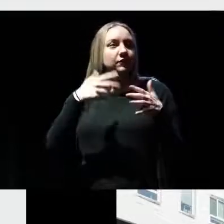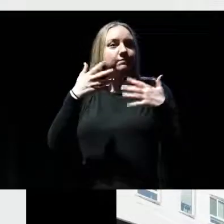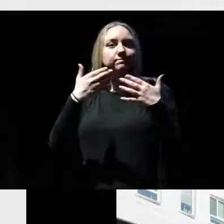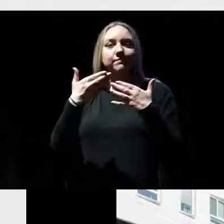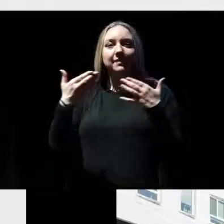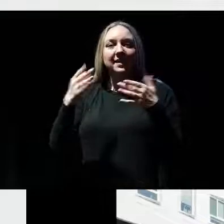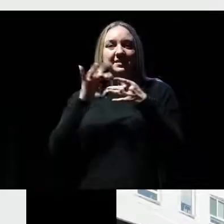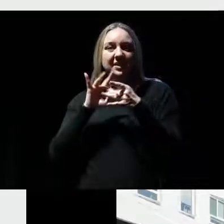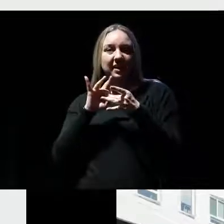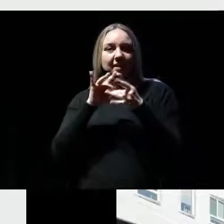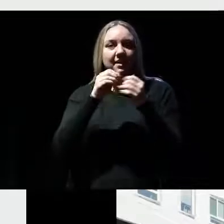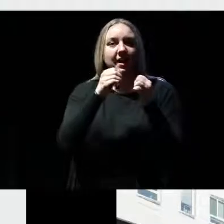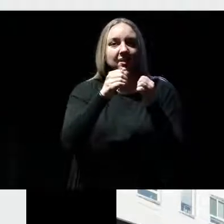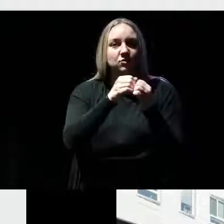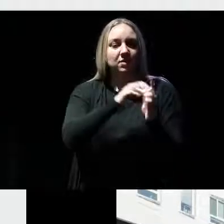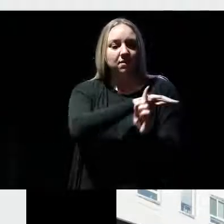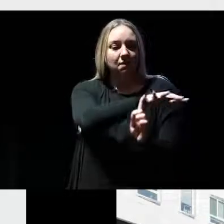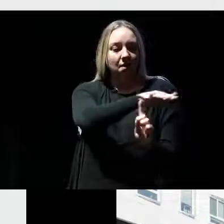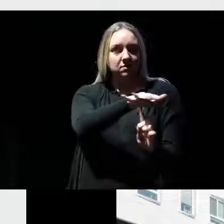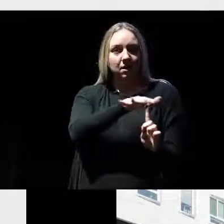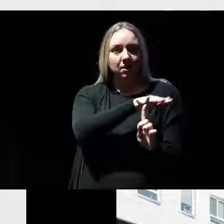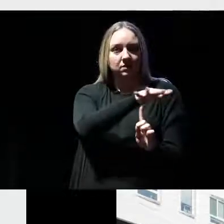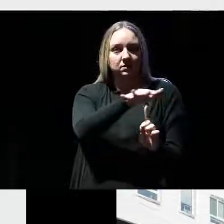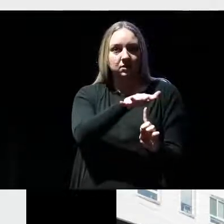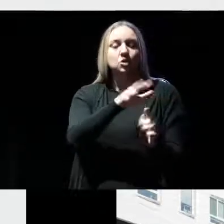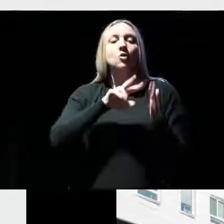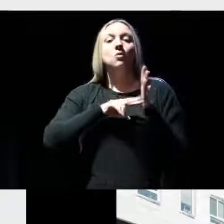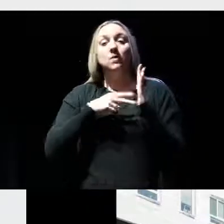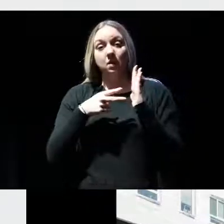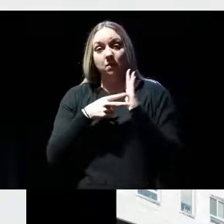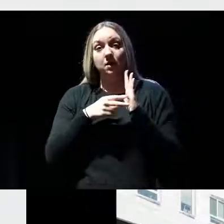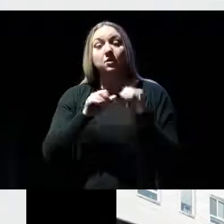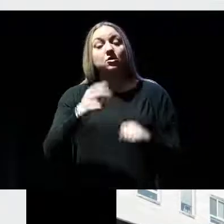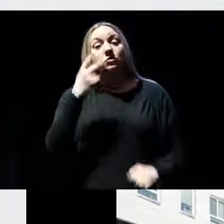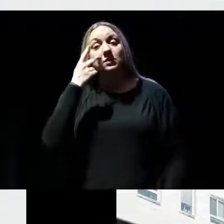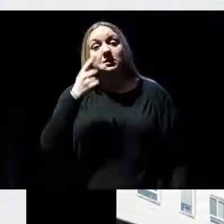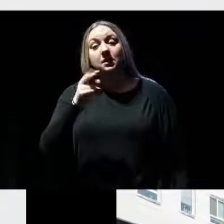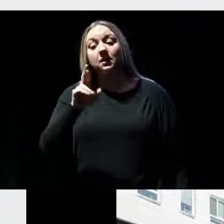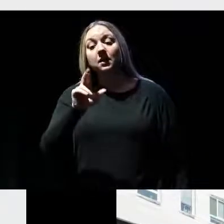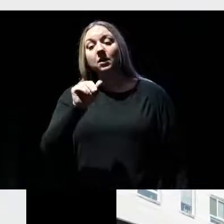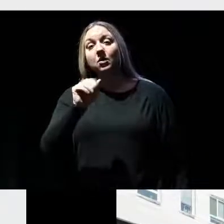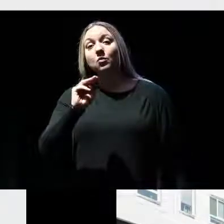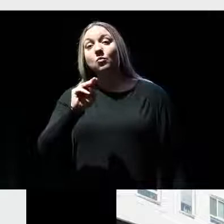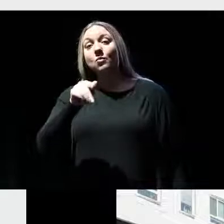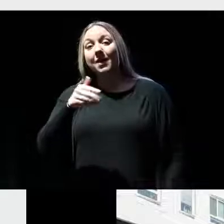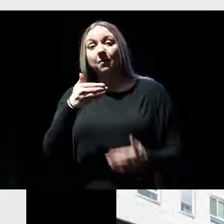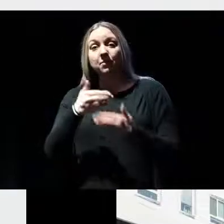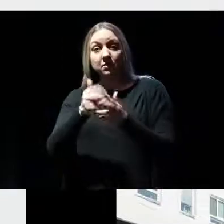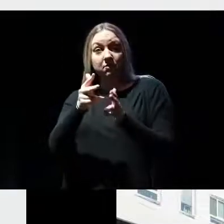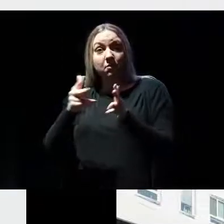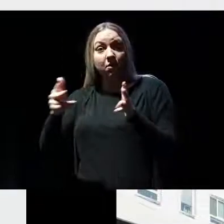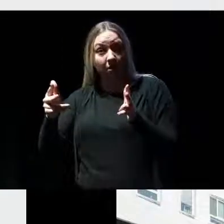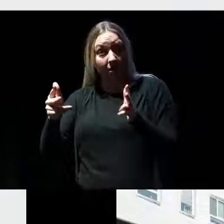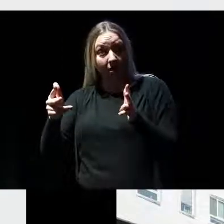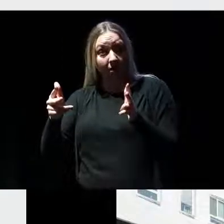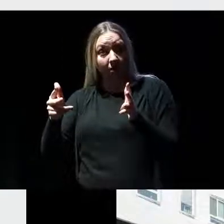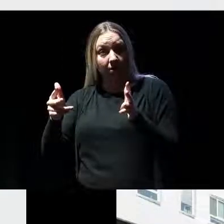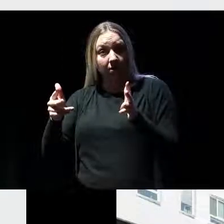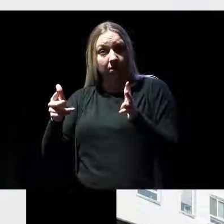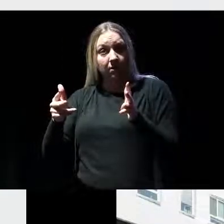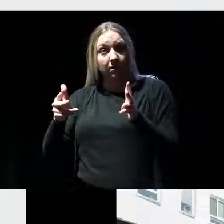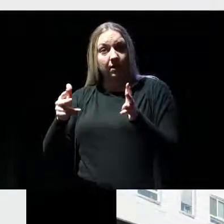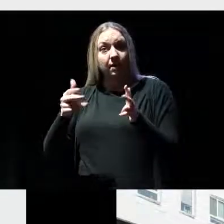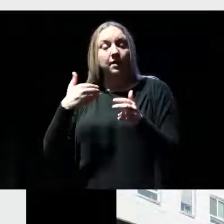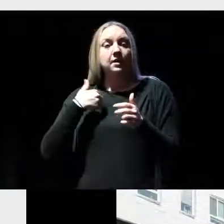the context around it. Things as simple as the ramp up to the parking, which ends 2nd Street, or this